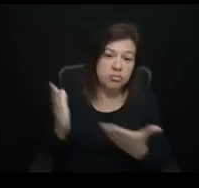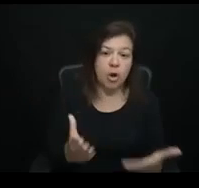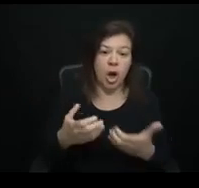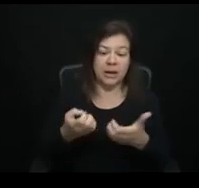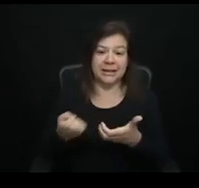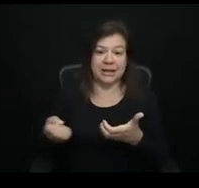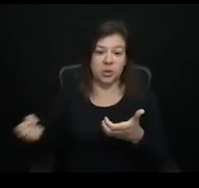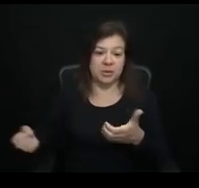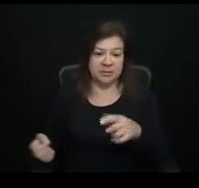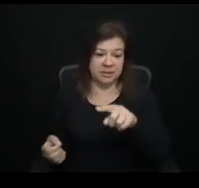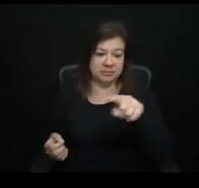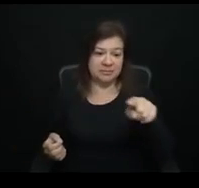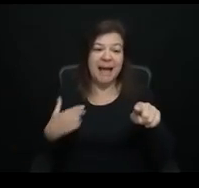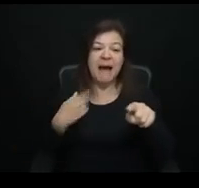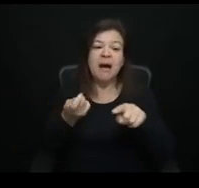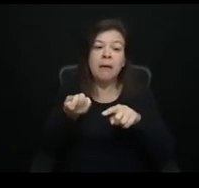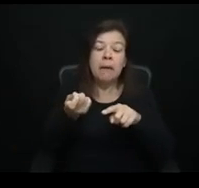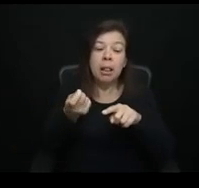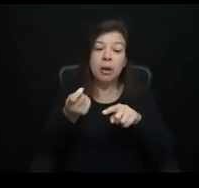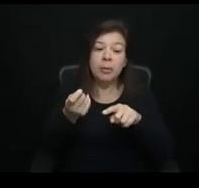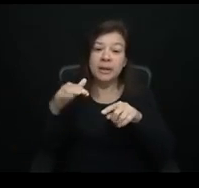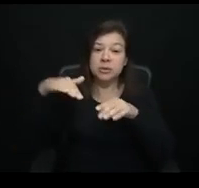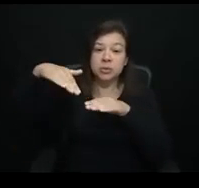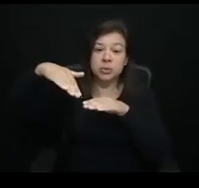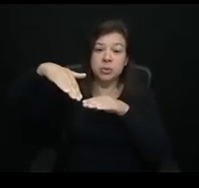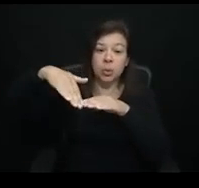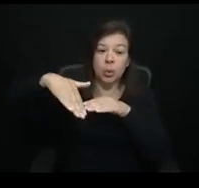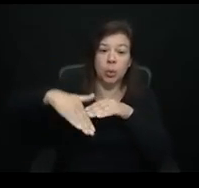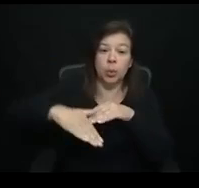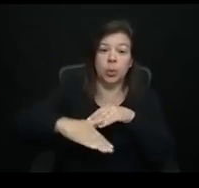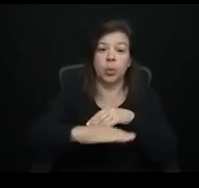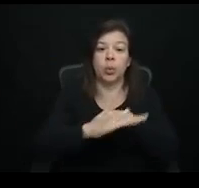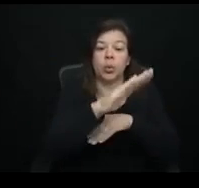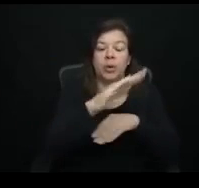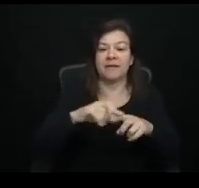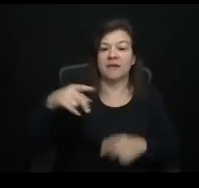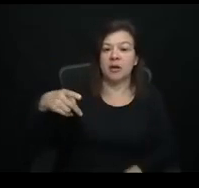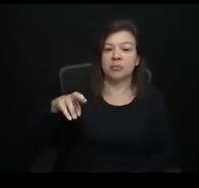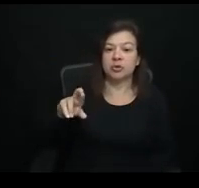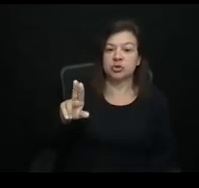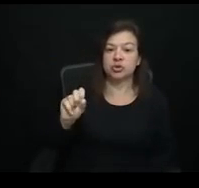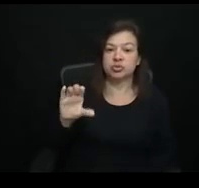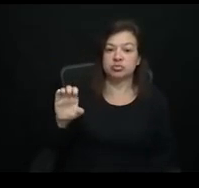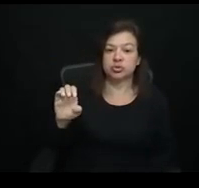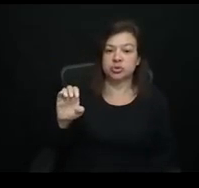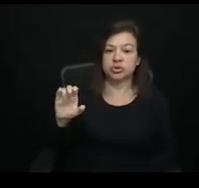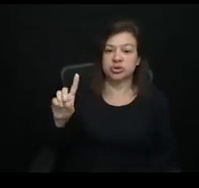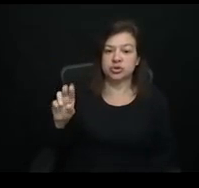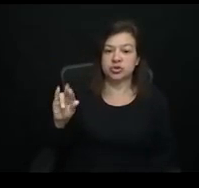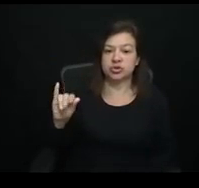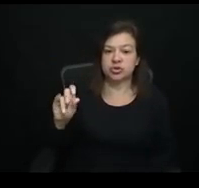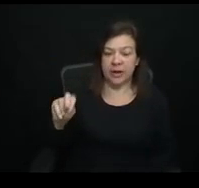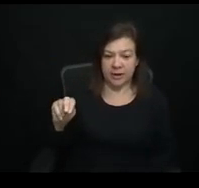here. As you can see, it had a little bit of an ability to come up out of this spruce drainage and spot across and then get up